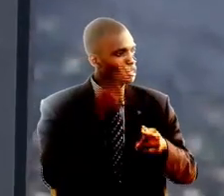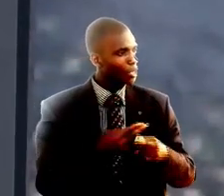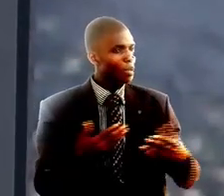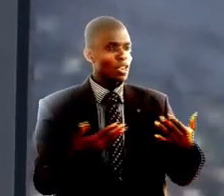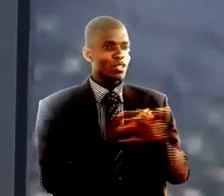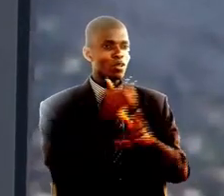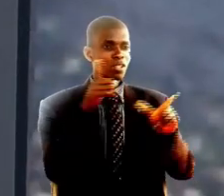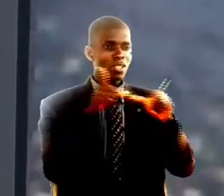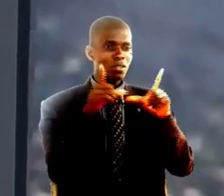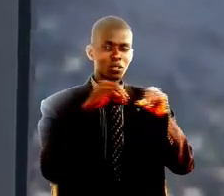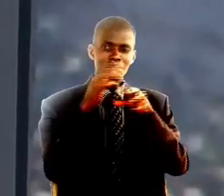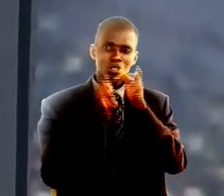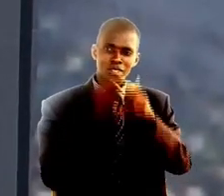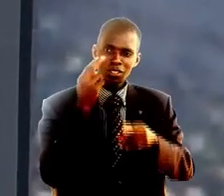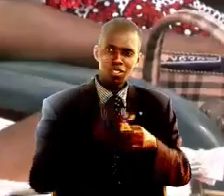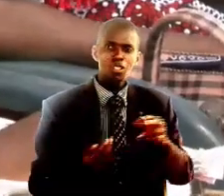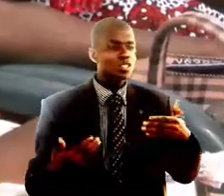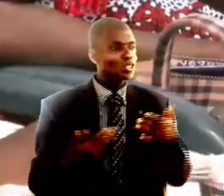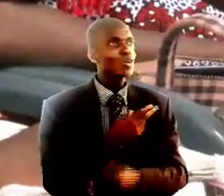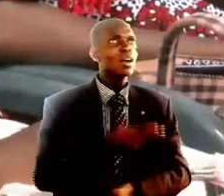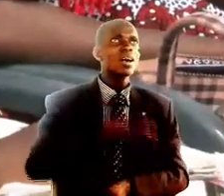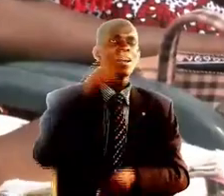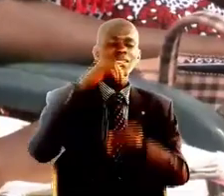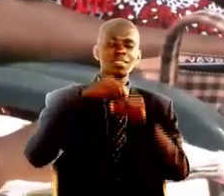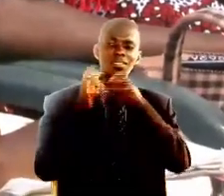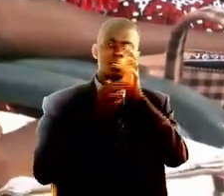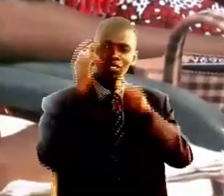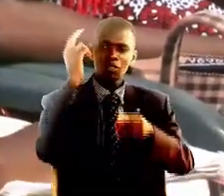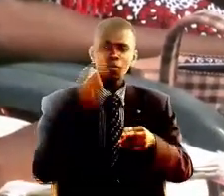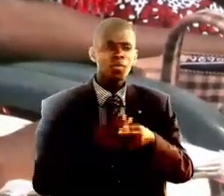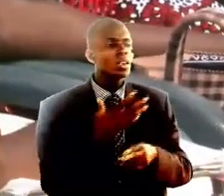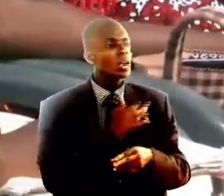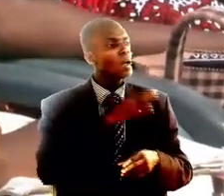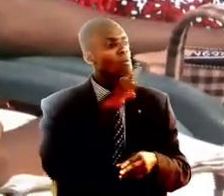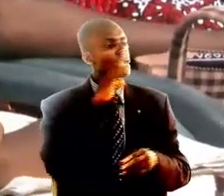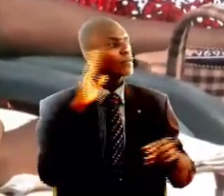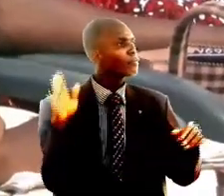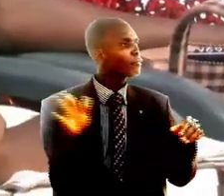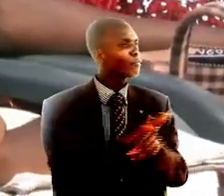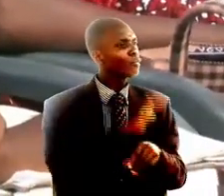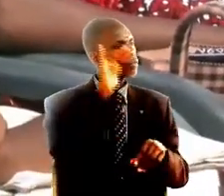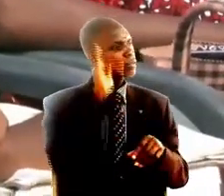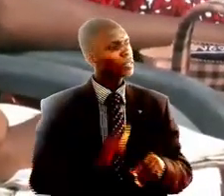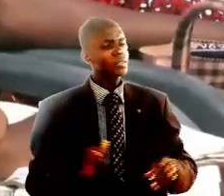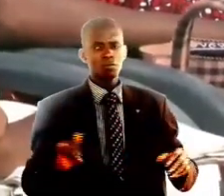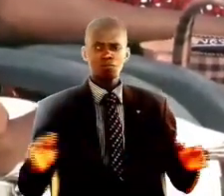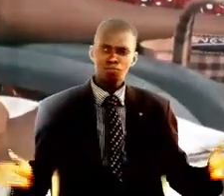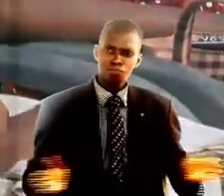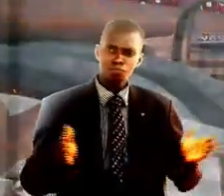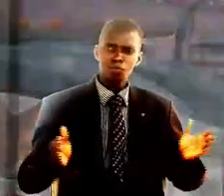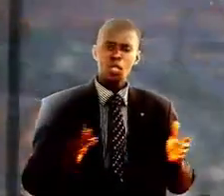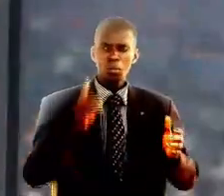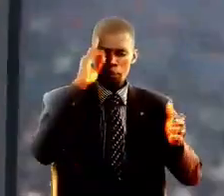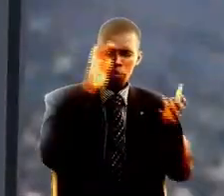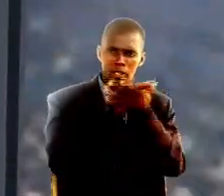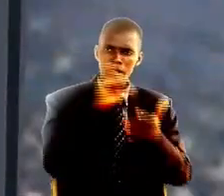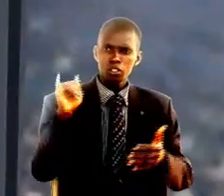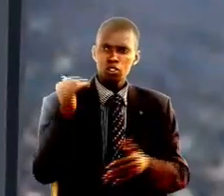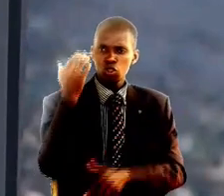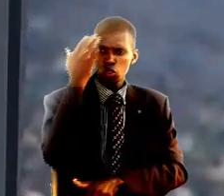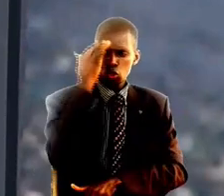new height in Jesus' name? And be fully persuaded that what he had